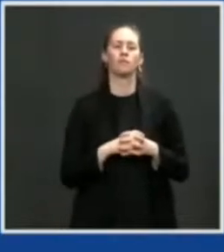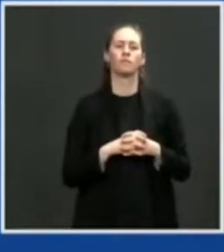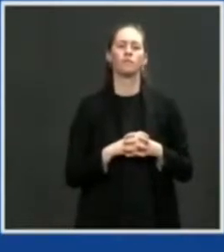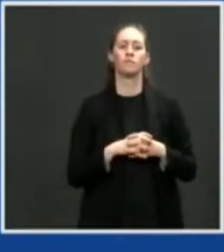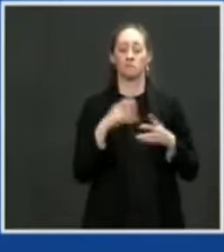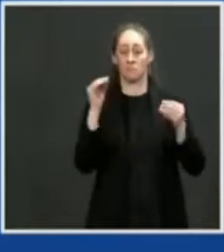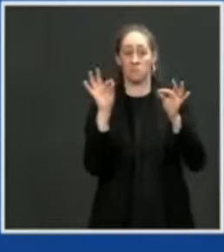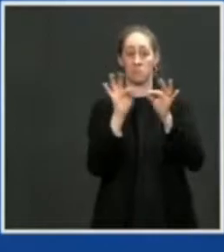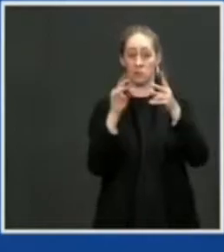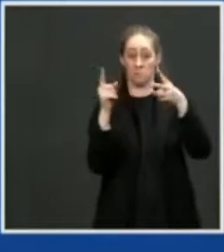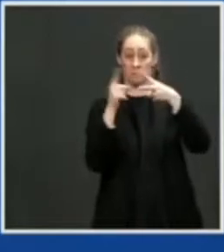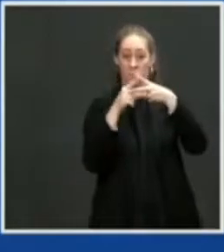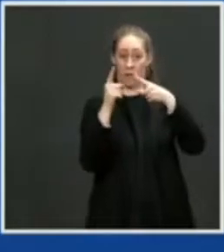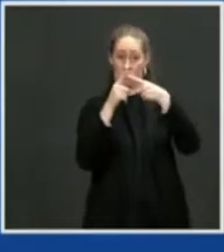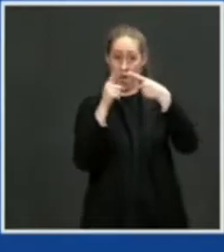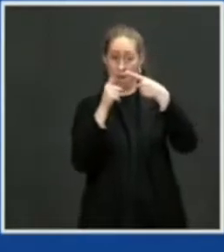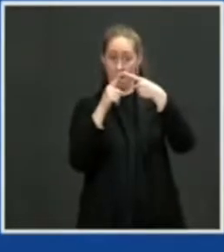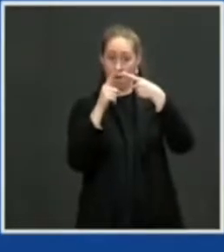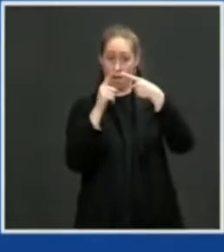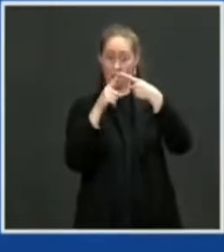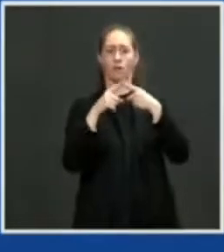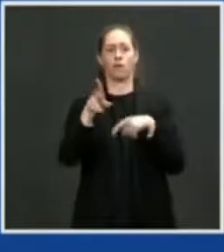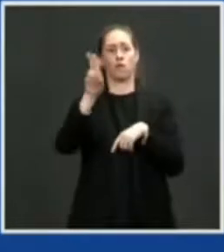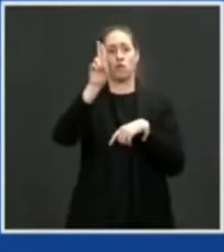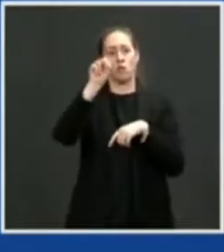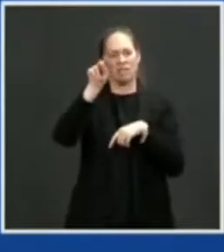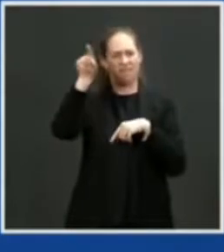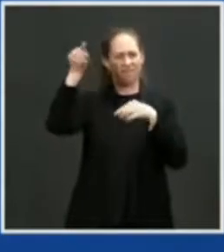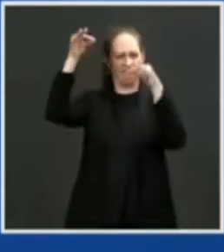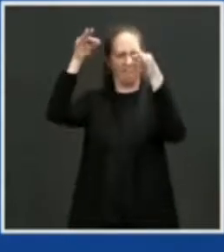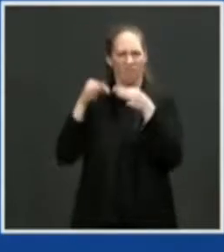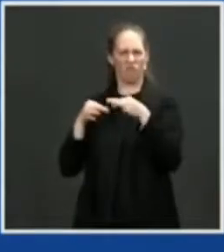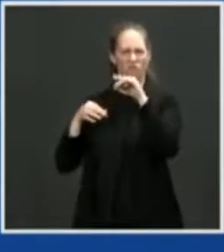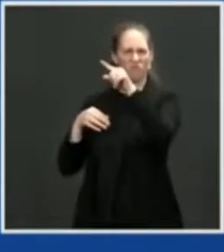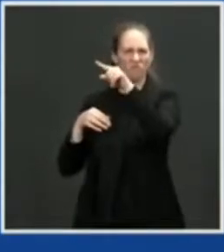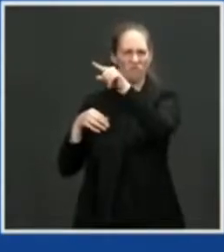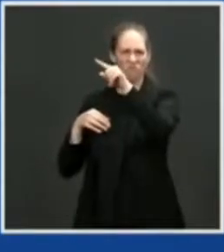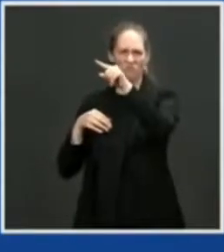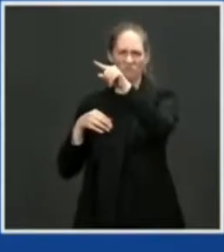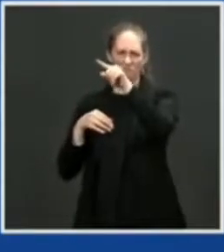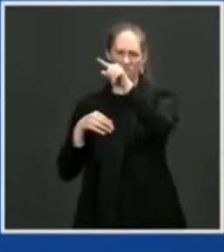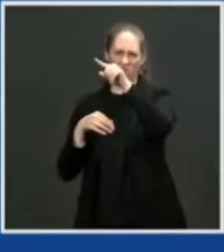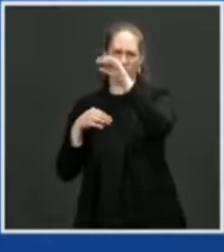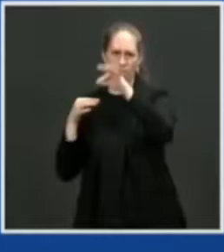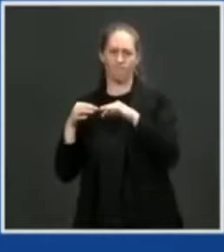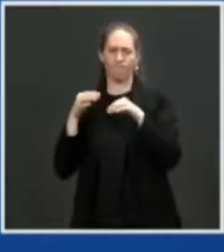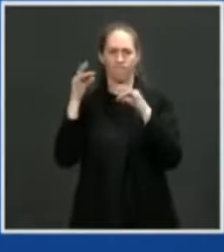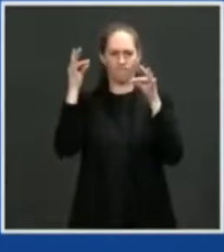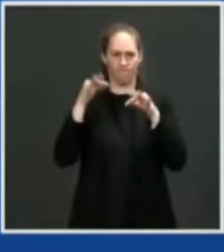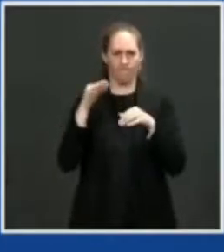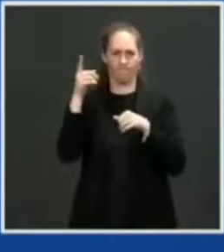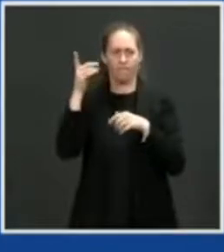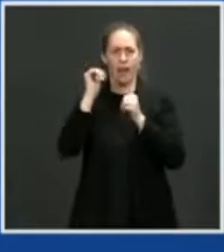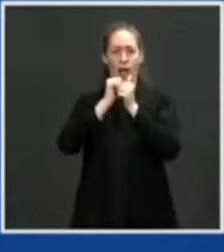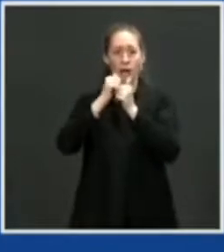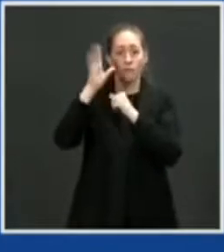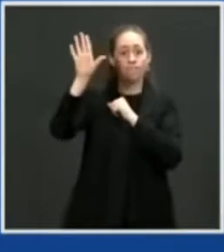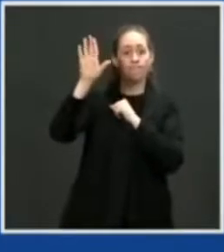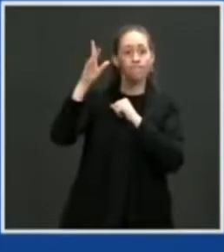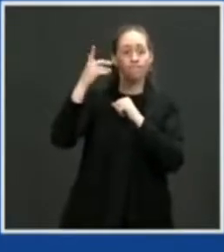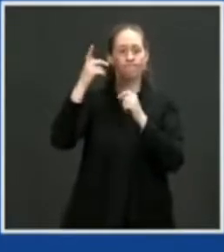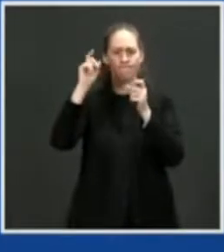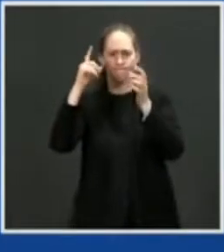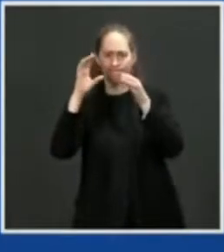was violated by those particular missiles that were tested. Number Oh, one. We're consulting with our allies